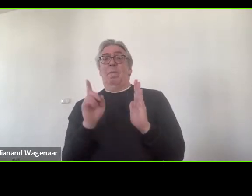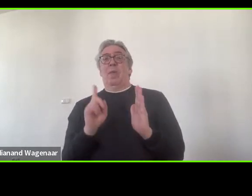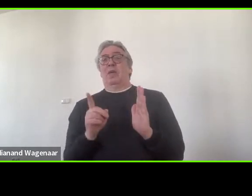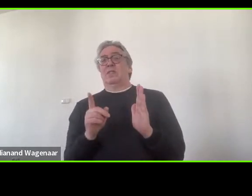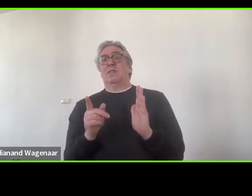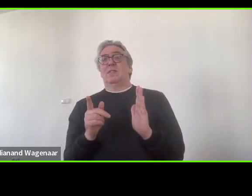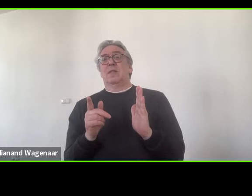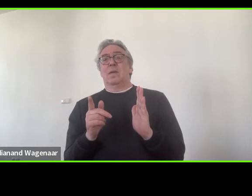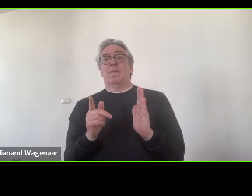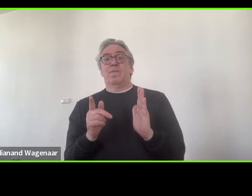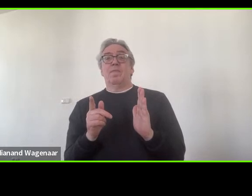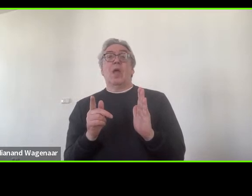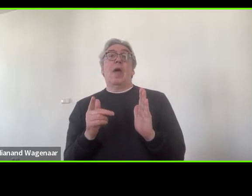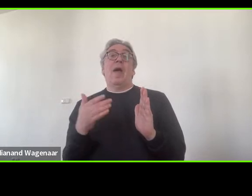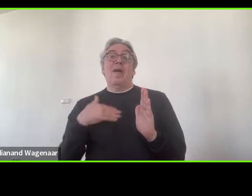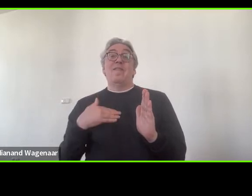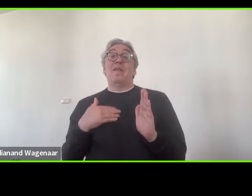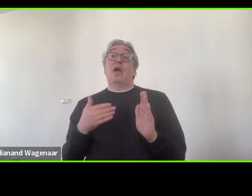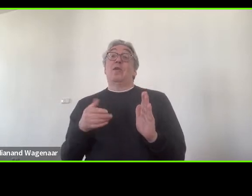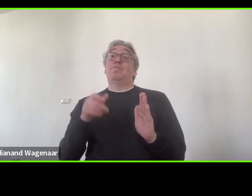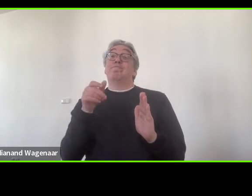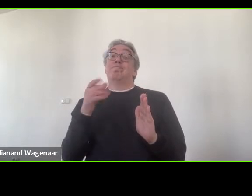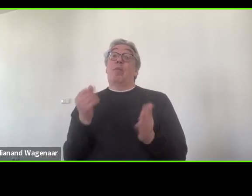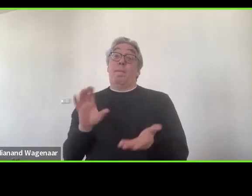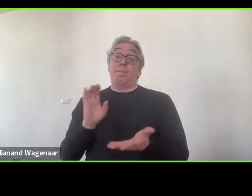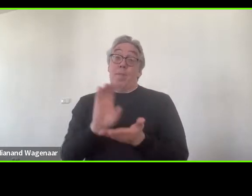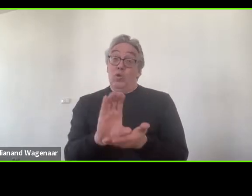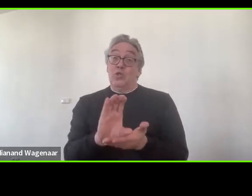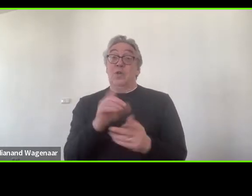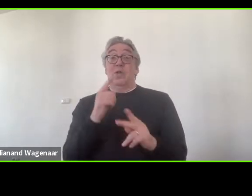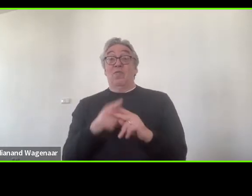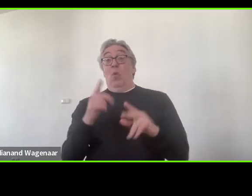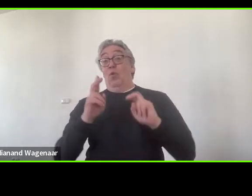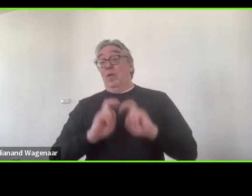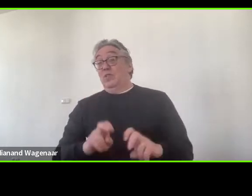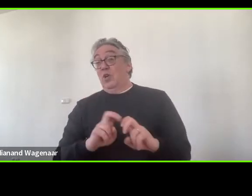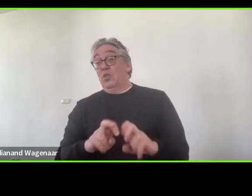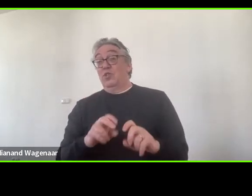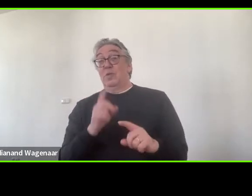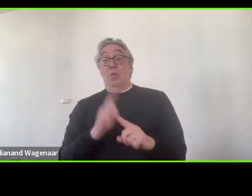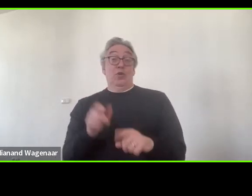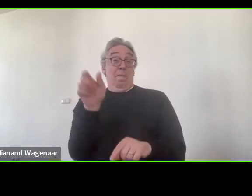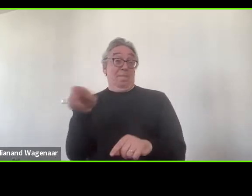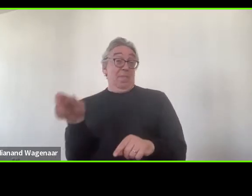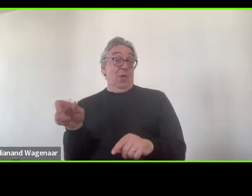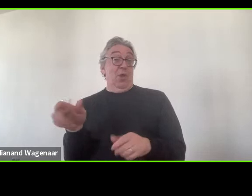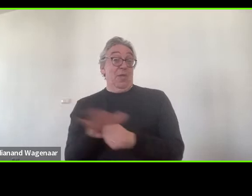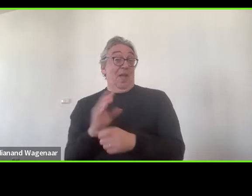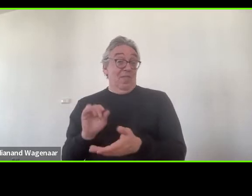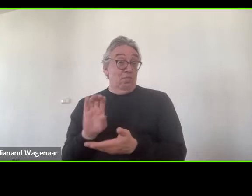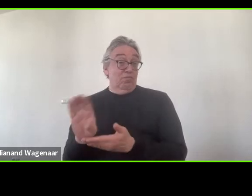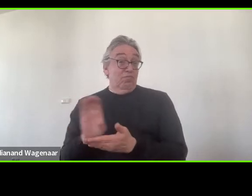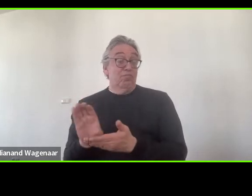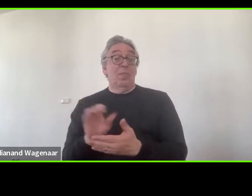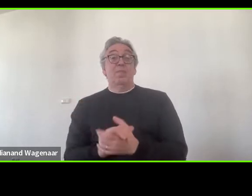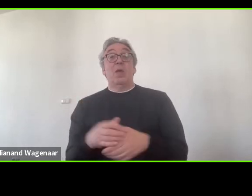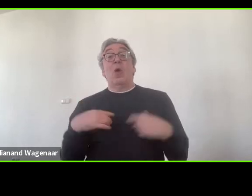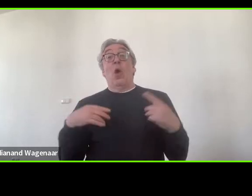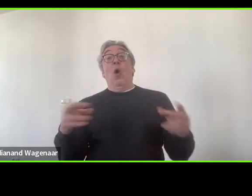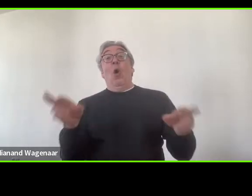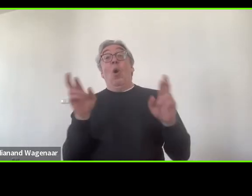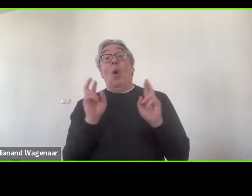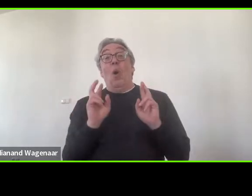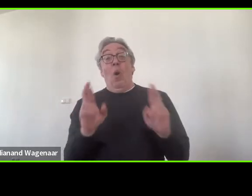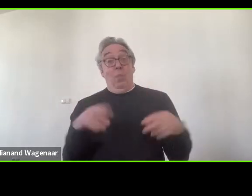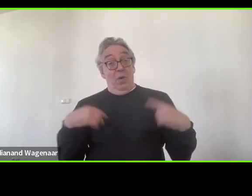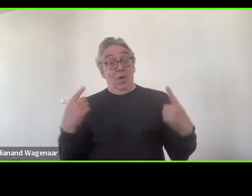personnel and budget. We hope that this study and its recommendation will foster action by development cooperation actors